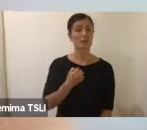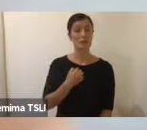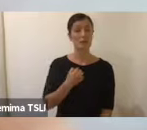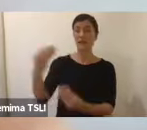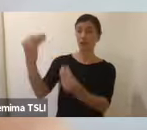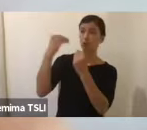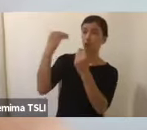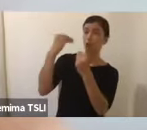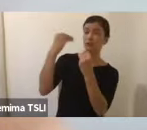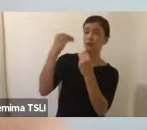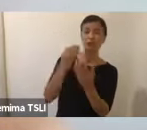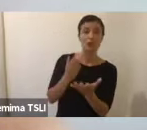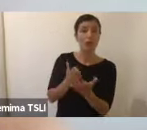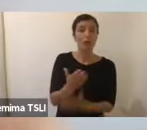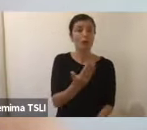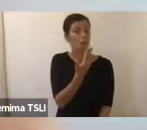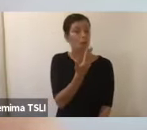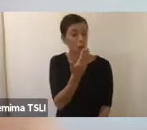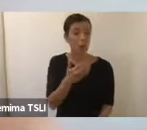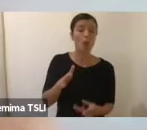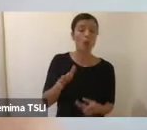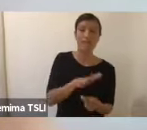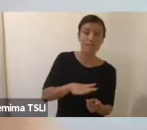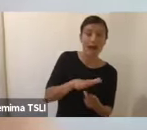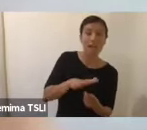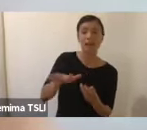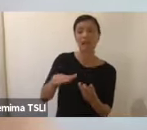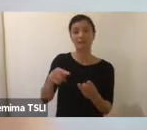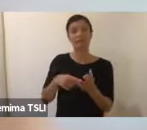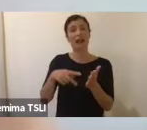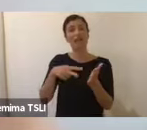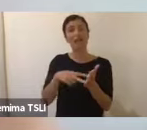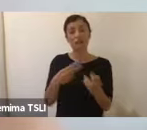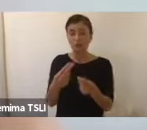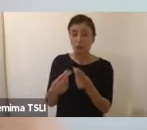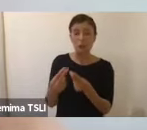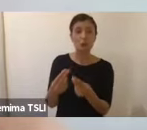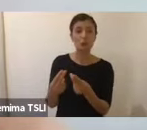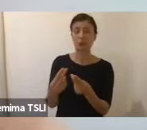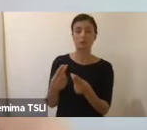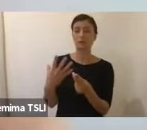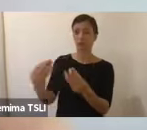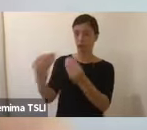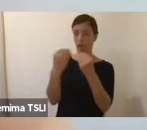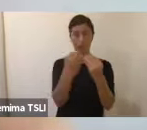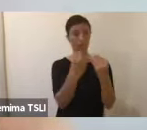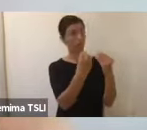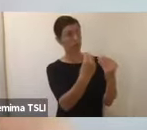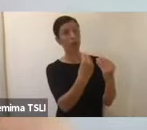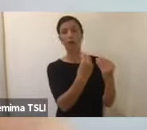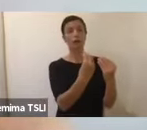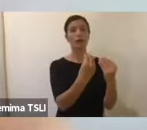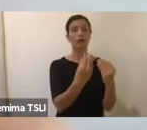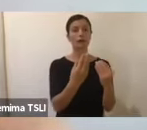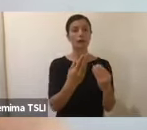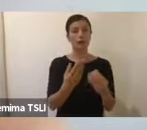read the films I watched and in other infinite ways but once I became aware of its influence which I did in my 20s I